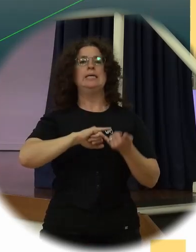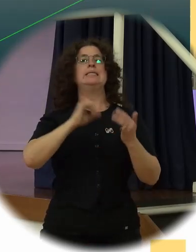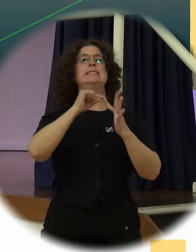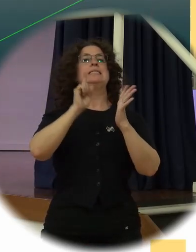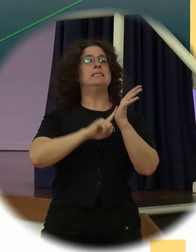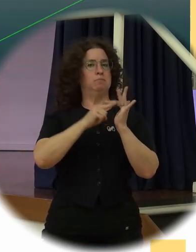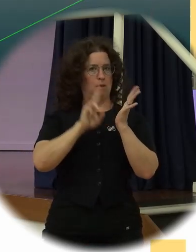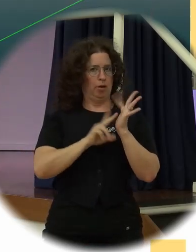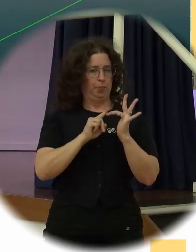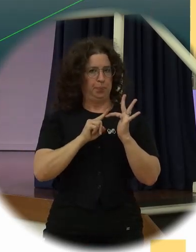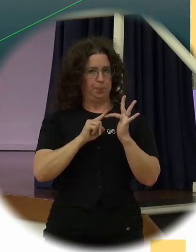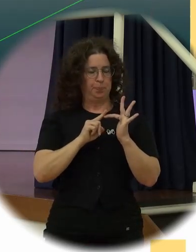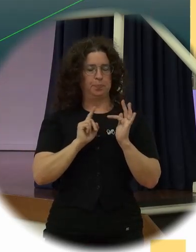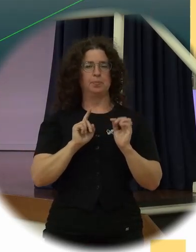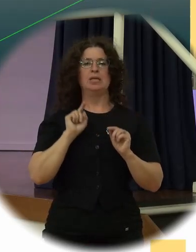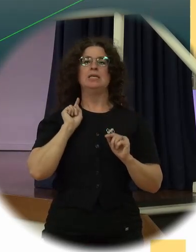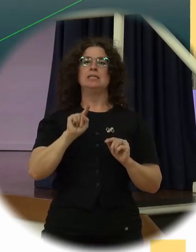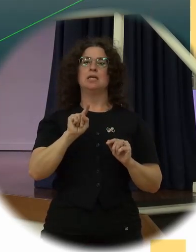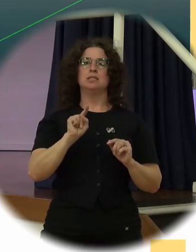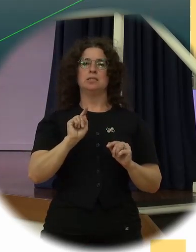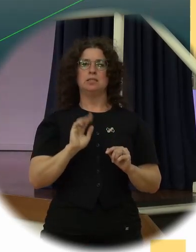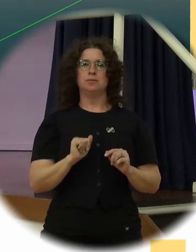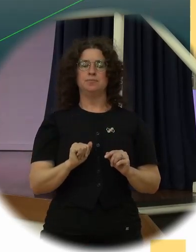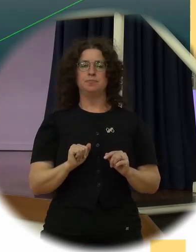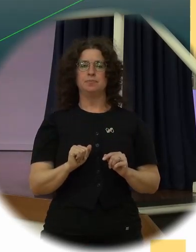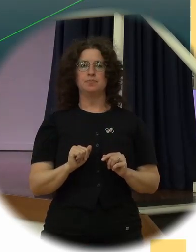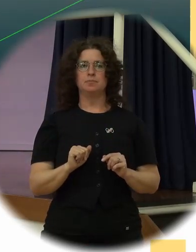If you're using a spline, which is basically